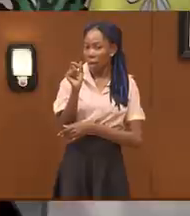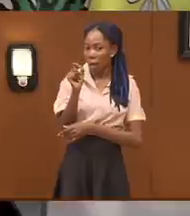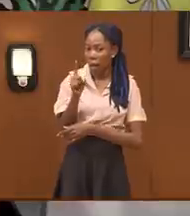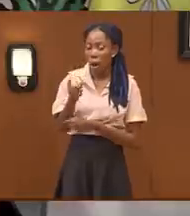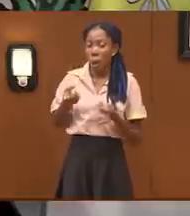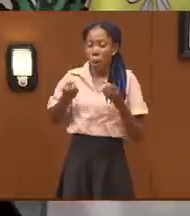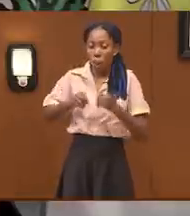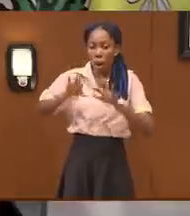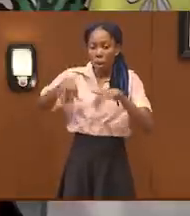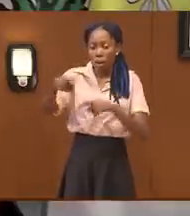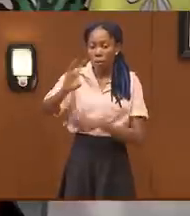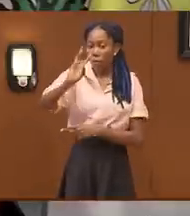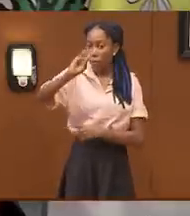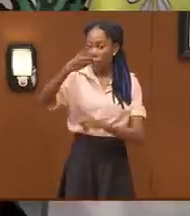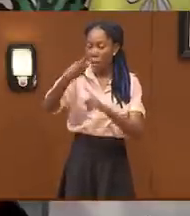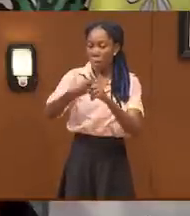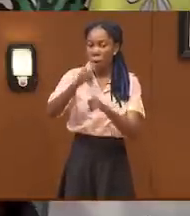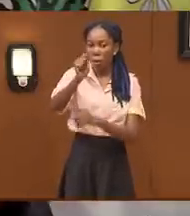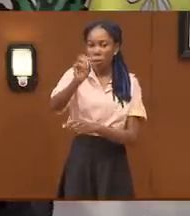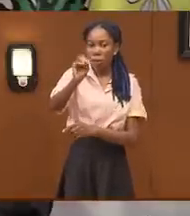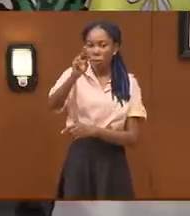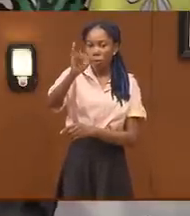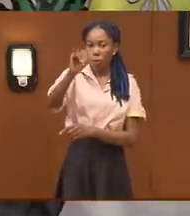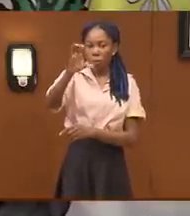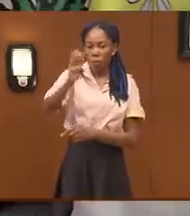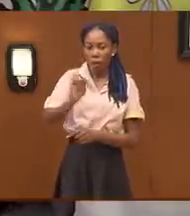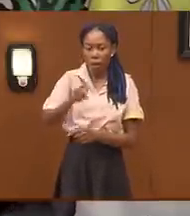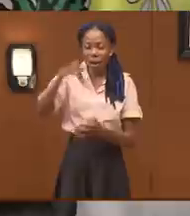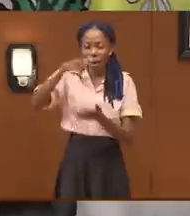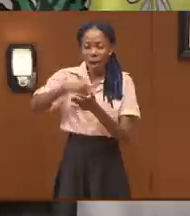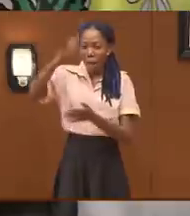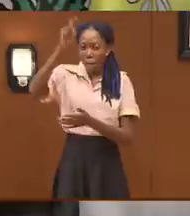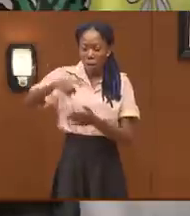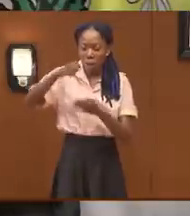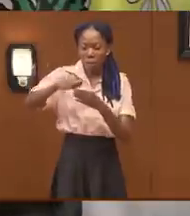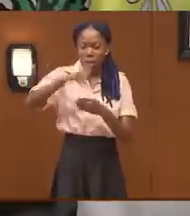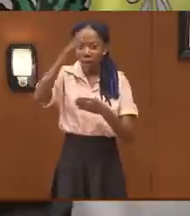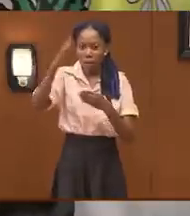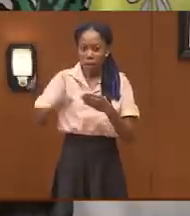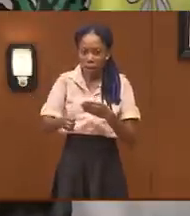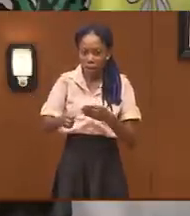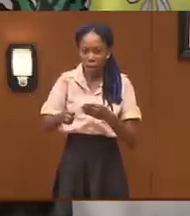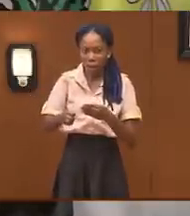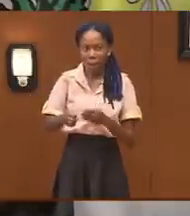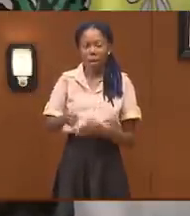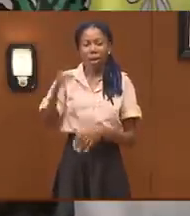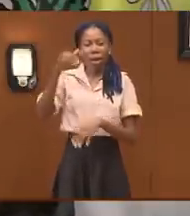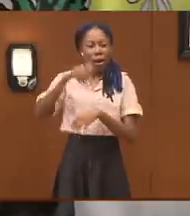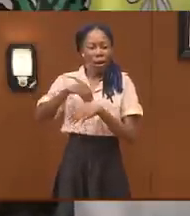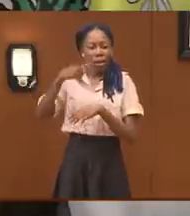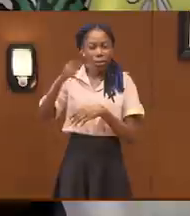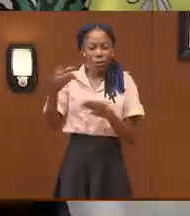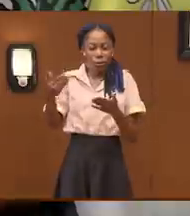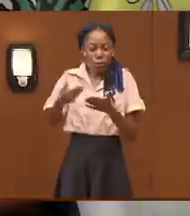when they serve you that 6 month notice, it must expire at the anniversary of the new